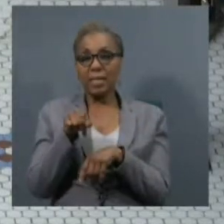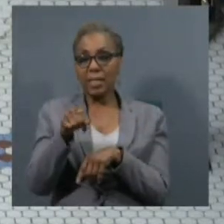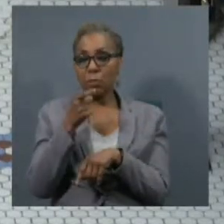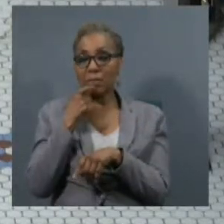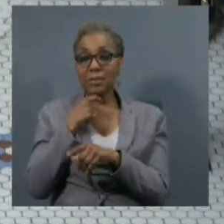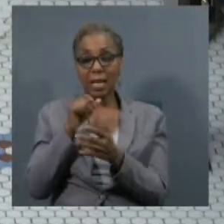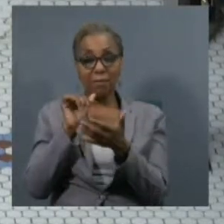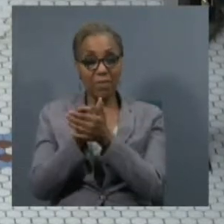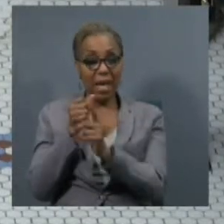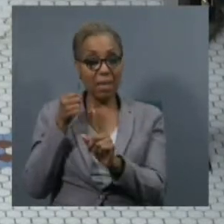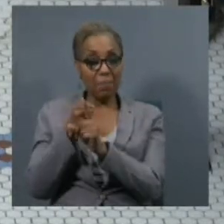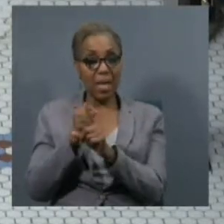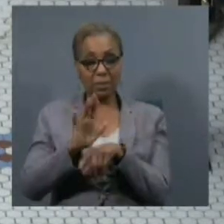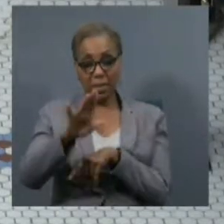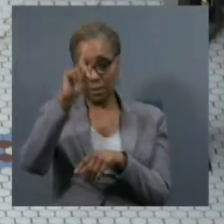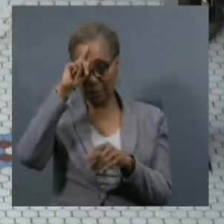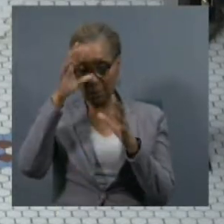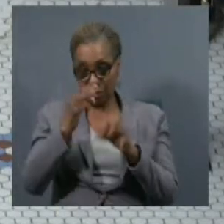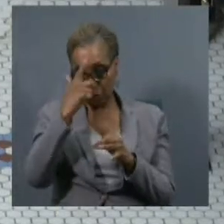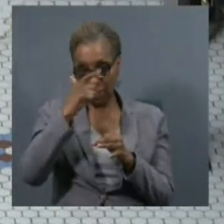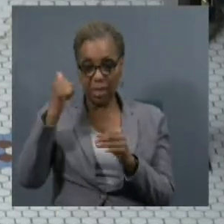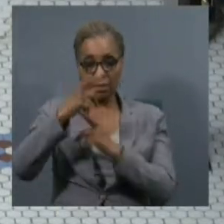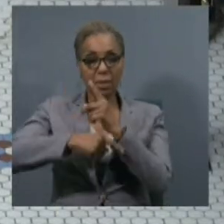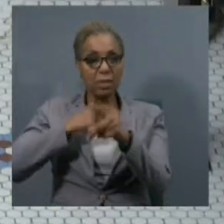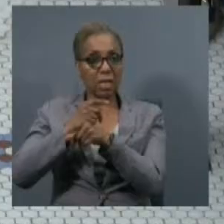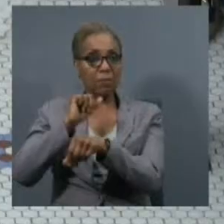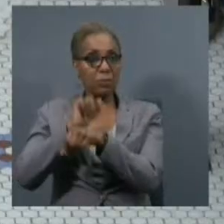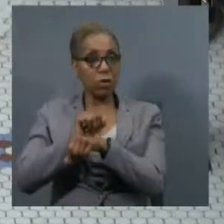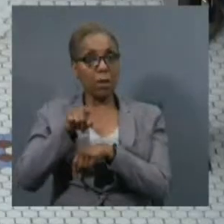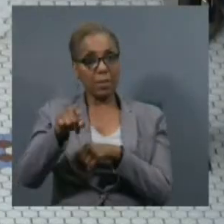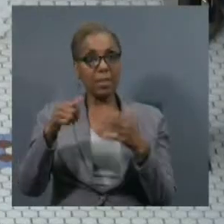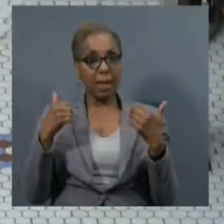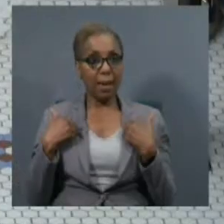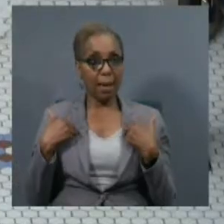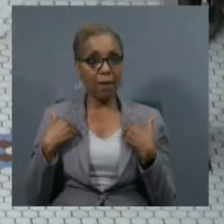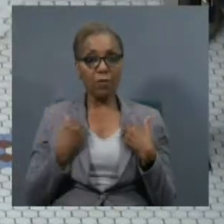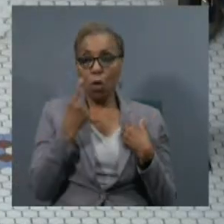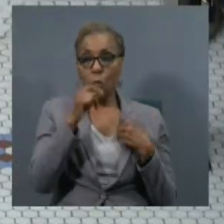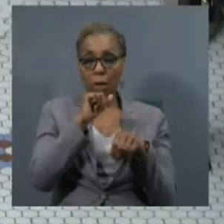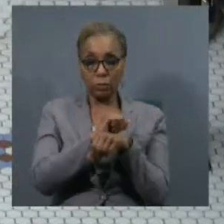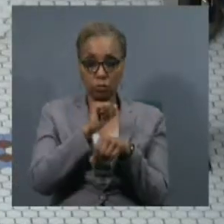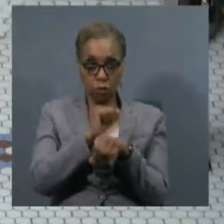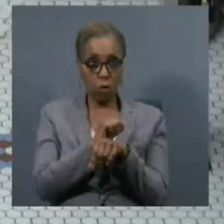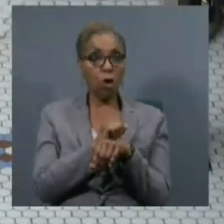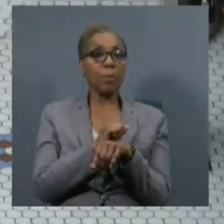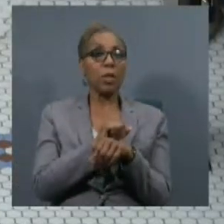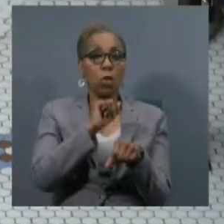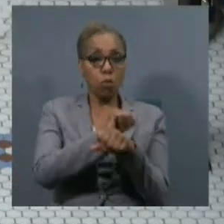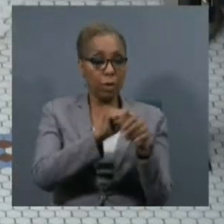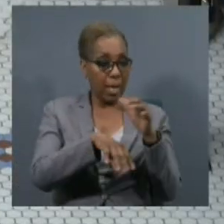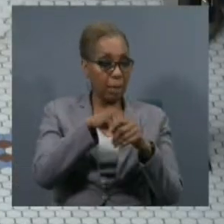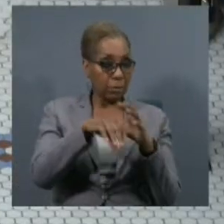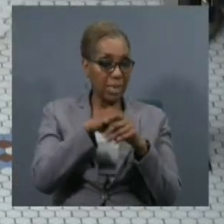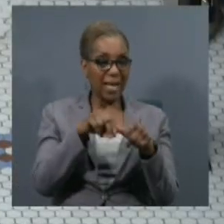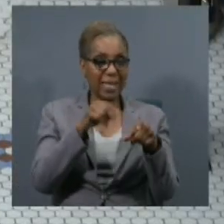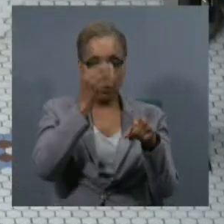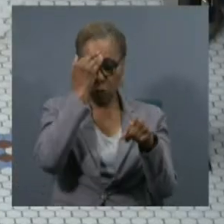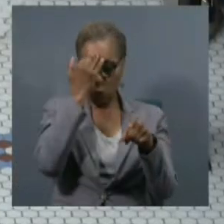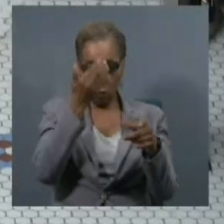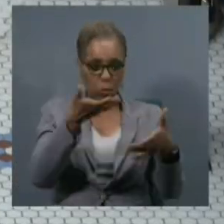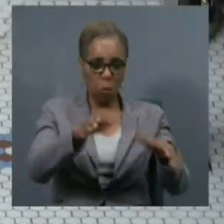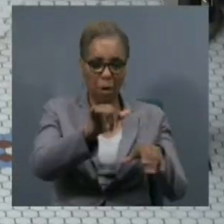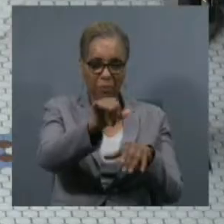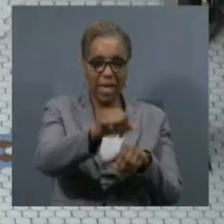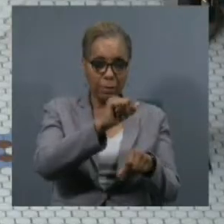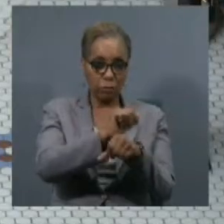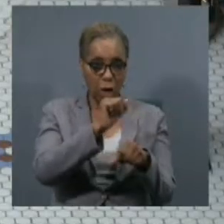that impacted his decisions because of the type of job he had. One job was working outside, so he knew he didn't want that